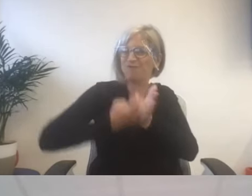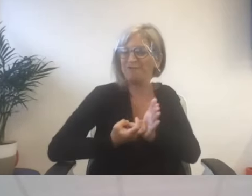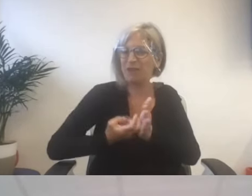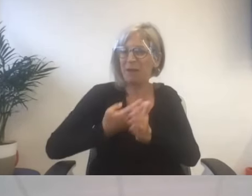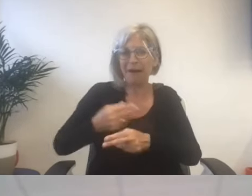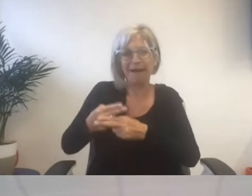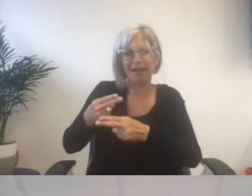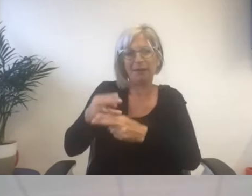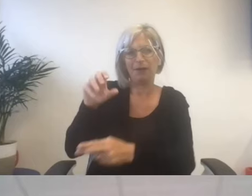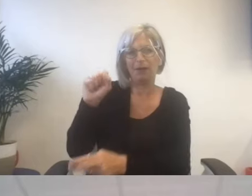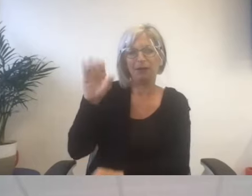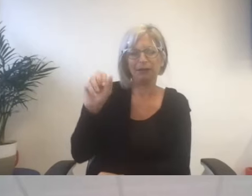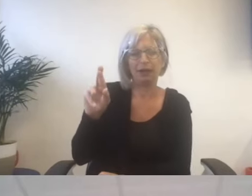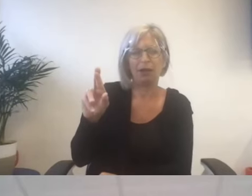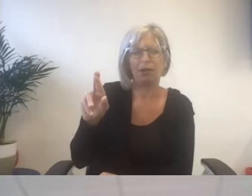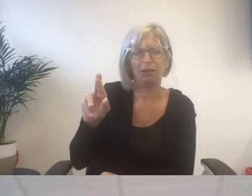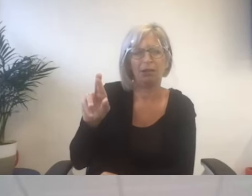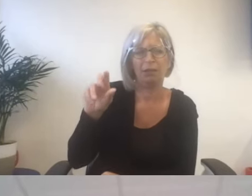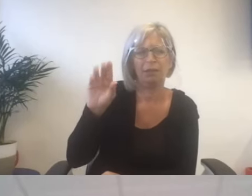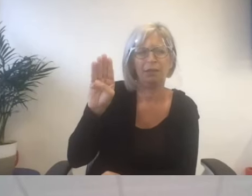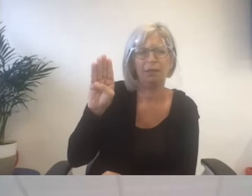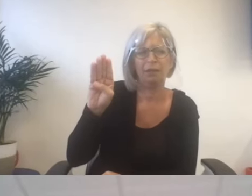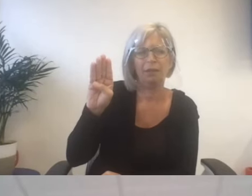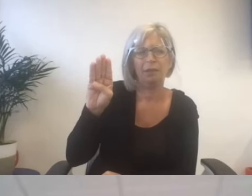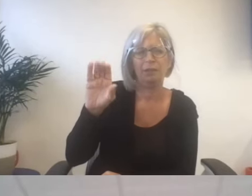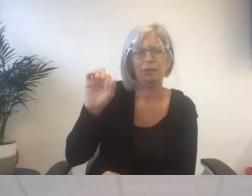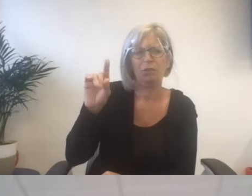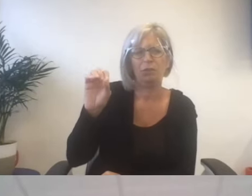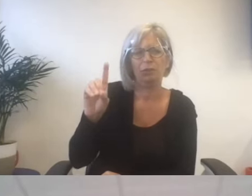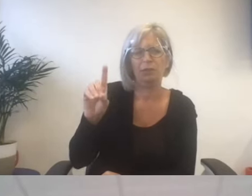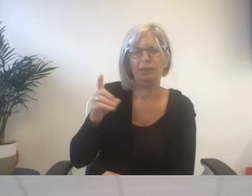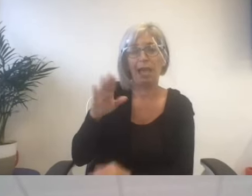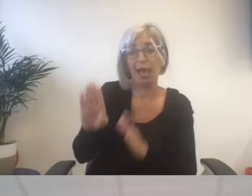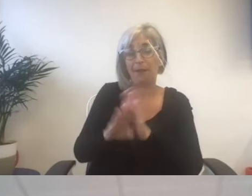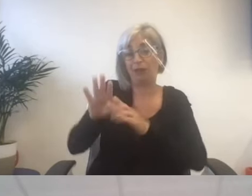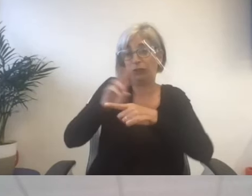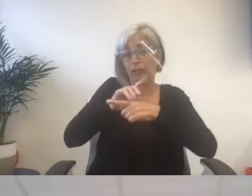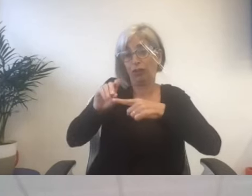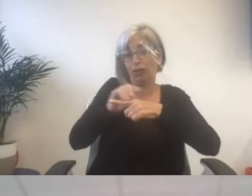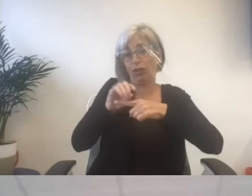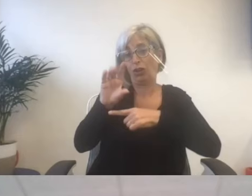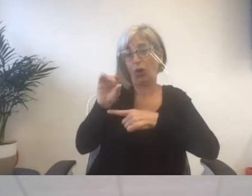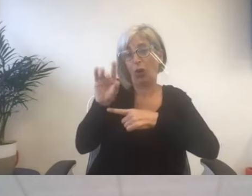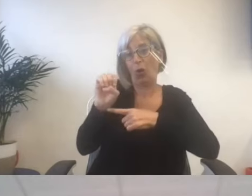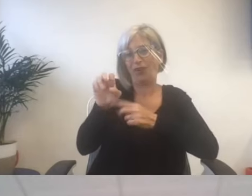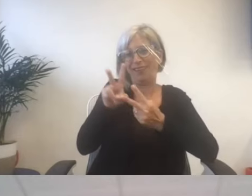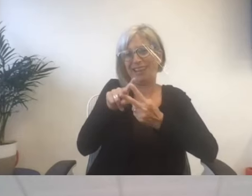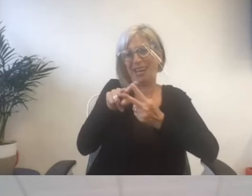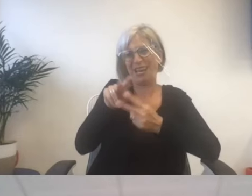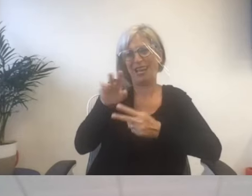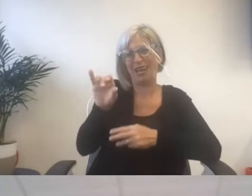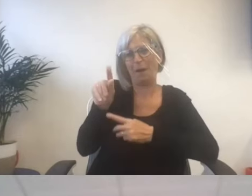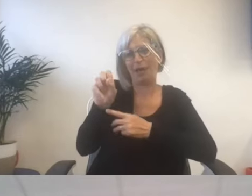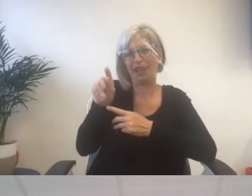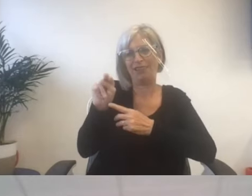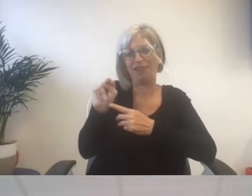name is Skarzold. I built what I call Code Companion today, and I'm going to tell you what Code Companion is.